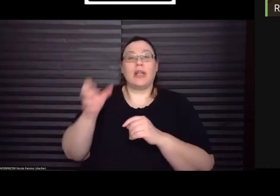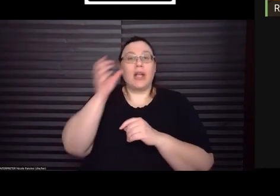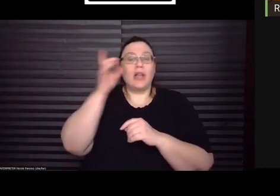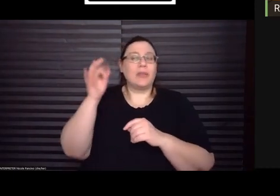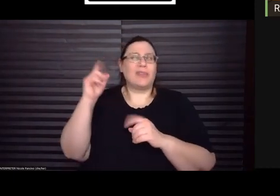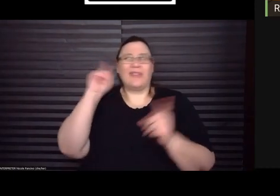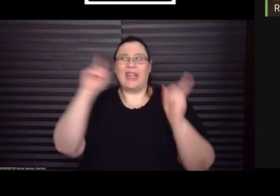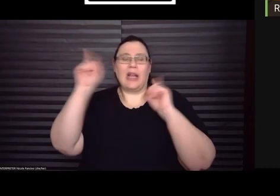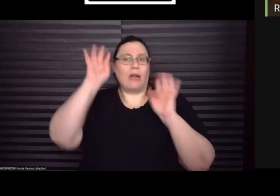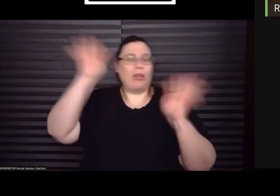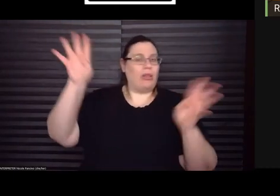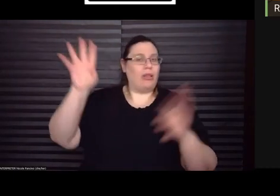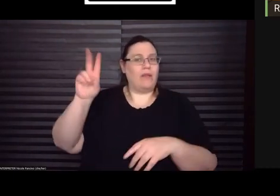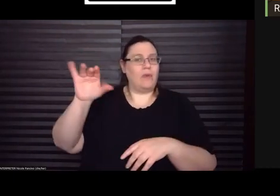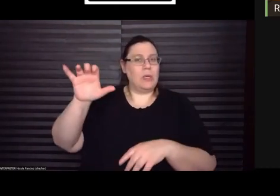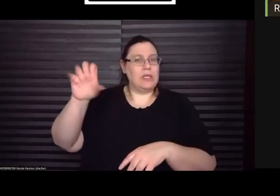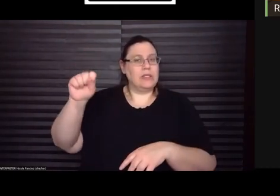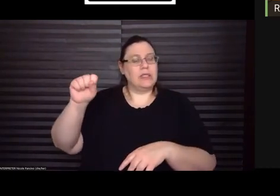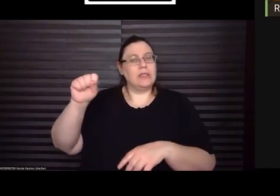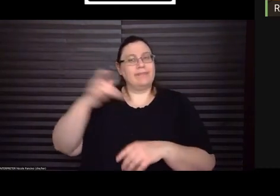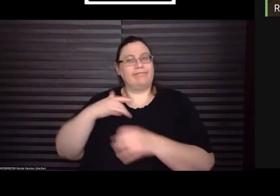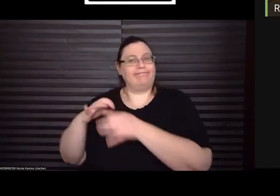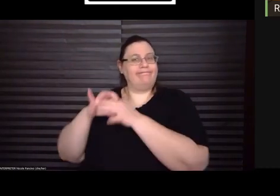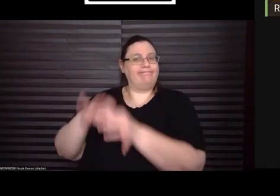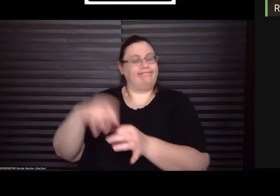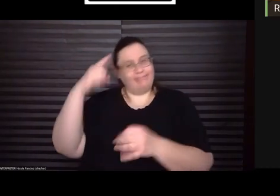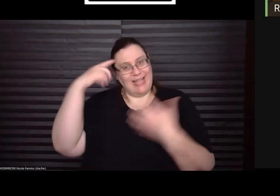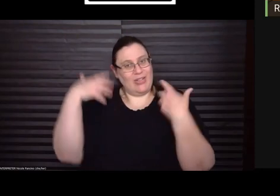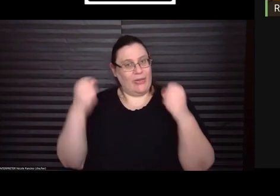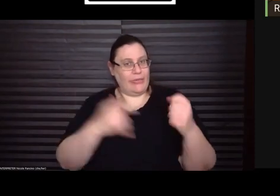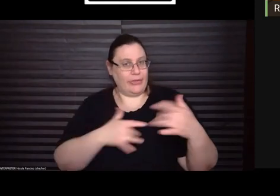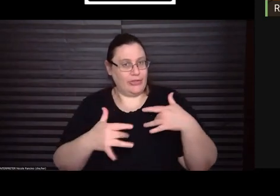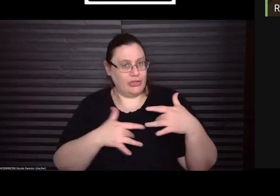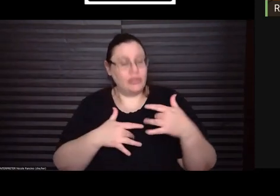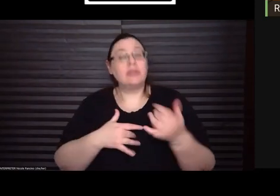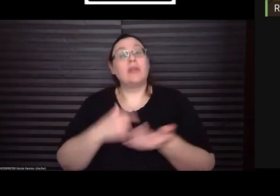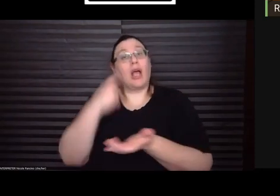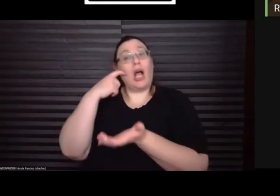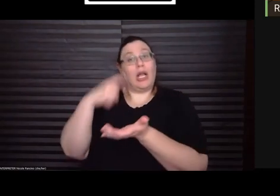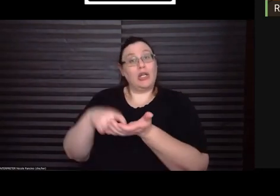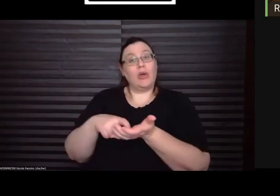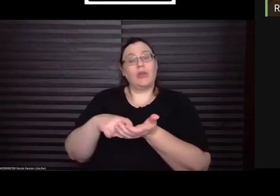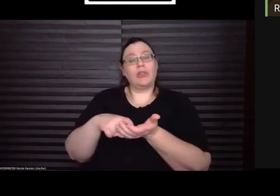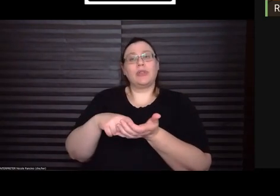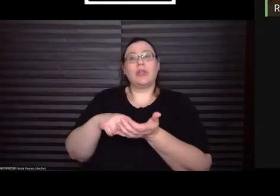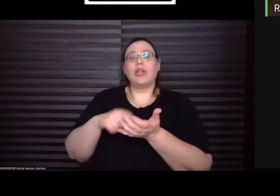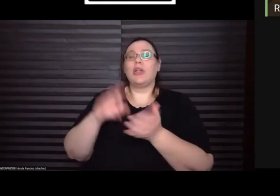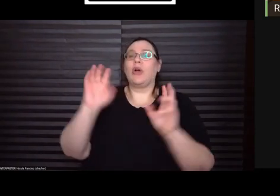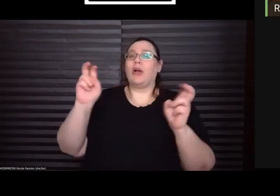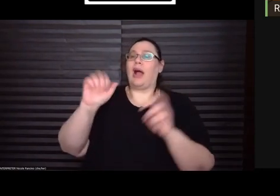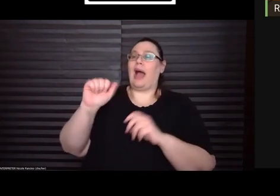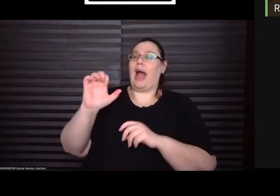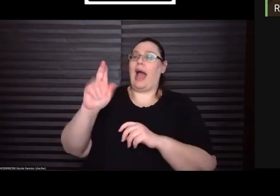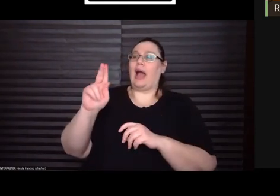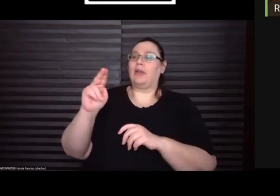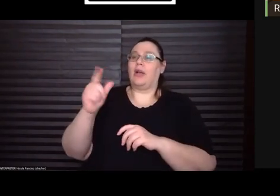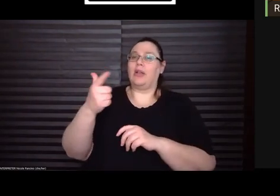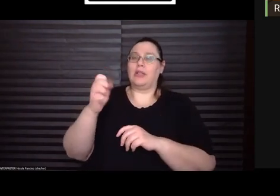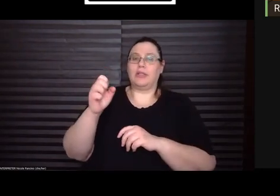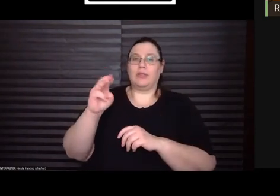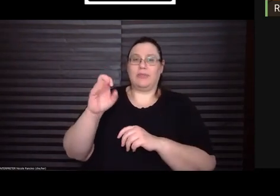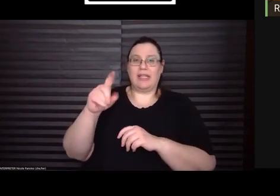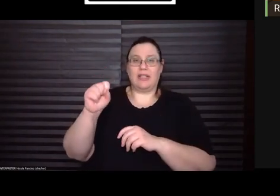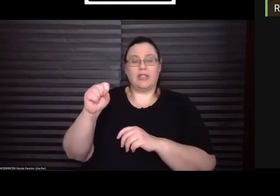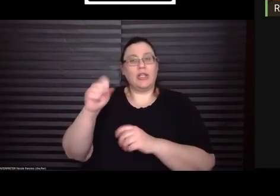The concept of hearing voices is obviously often tied to mental health concerns. I noticed in your acknowledgments that you noted the